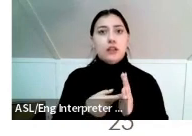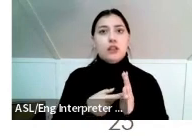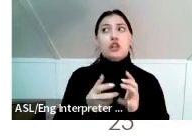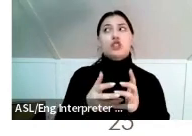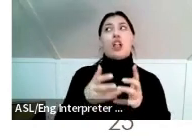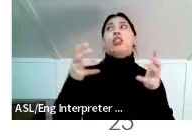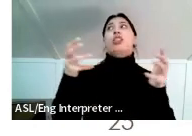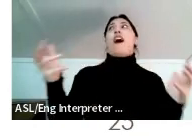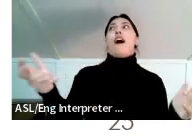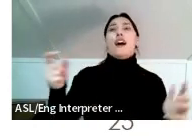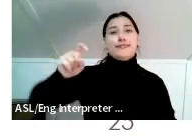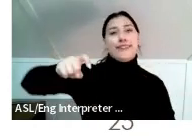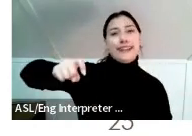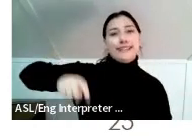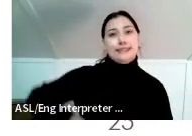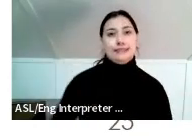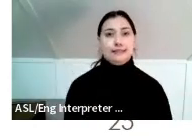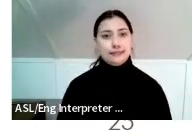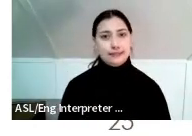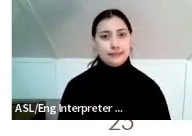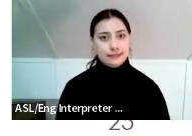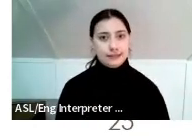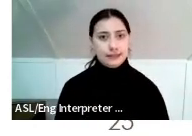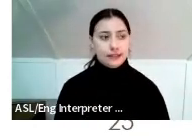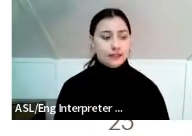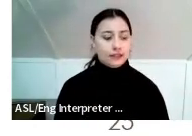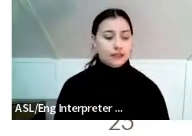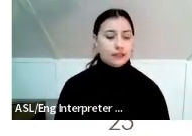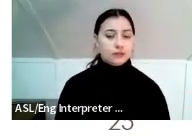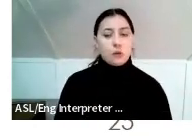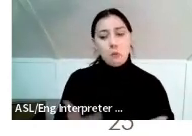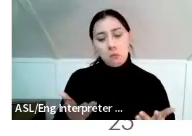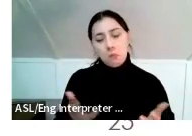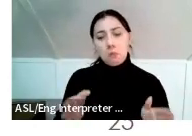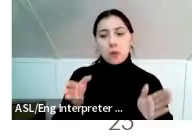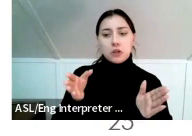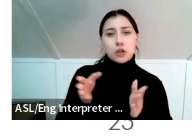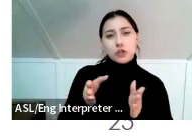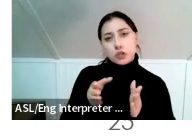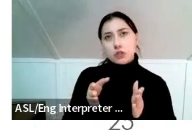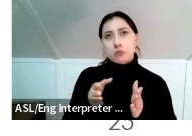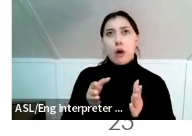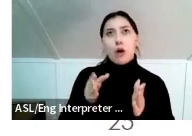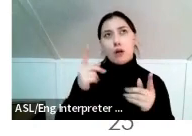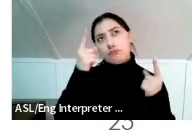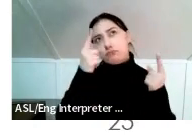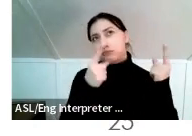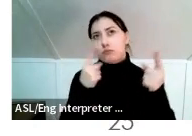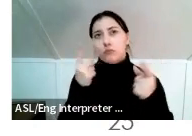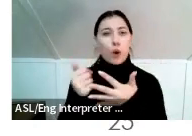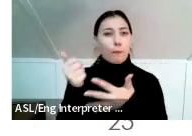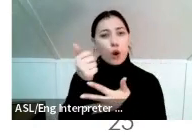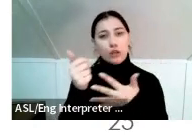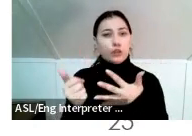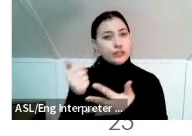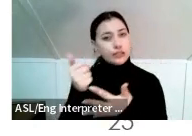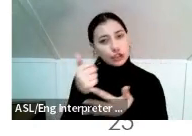demand. So there is a small element of prioritization,